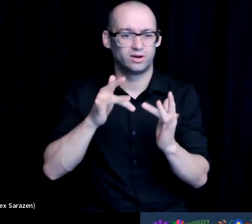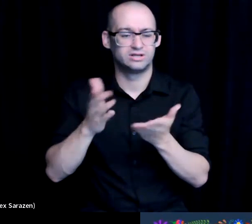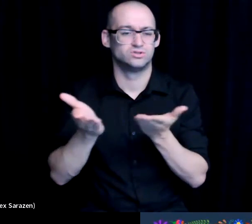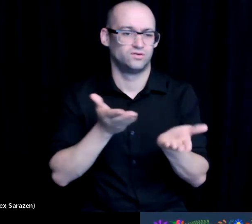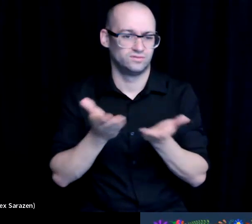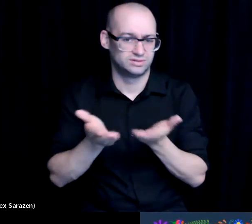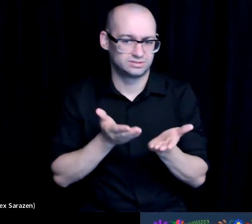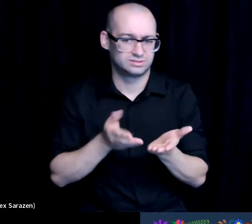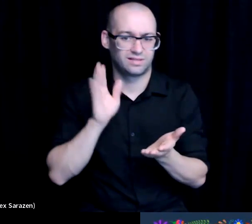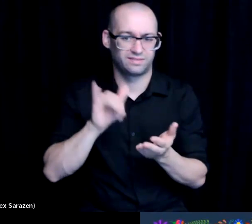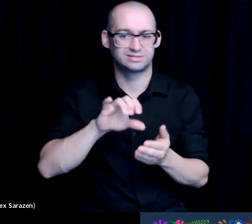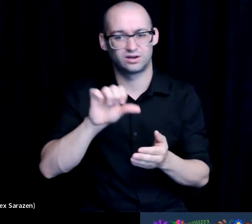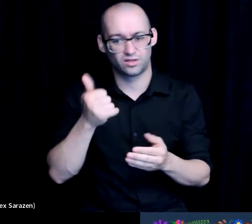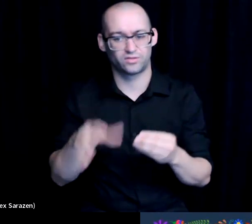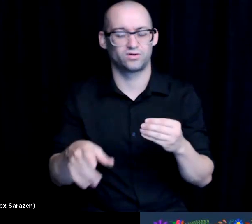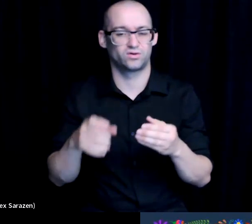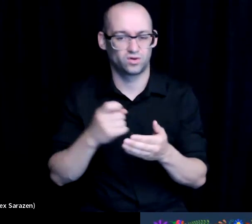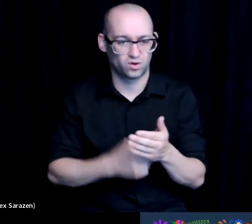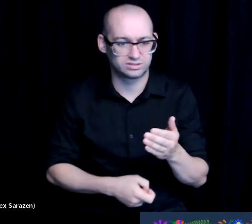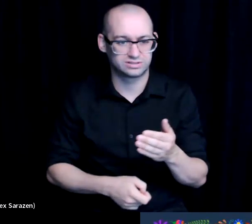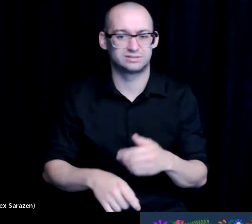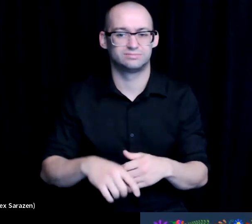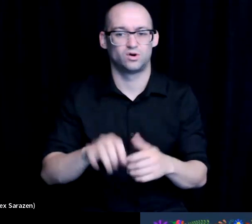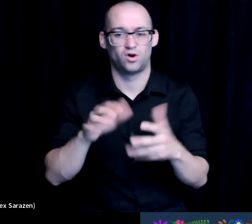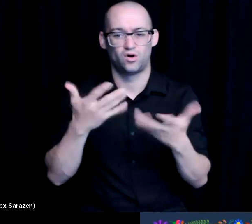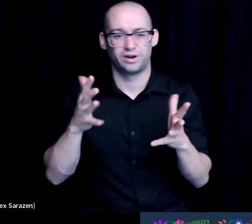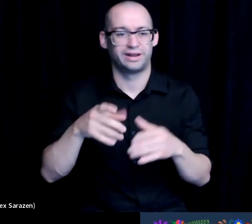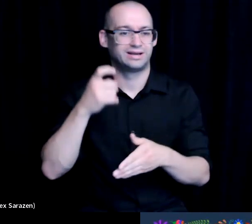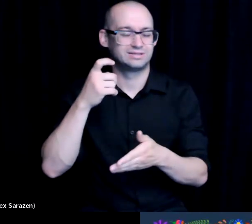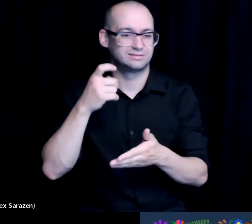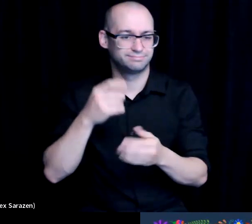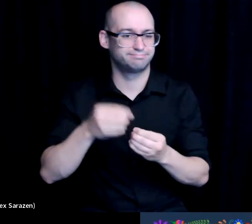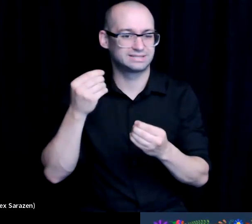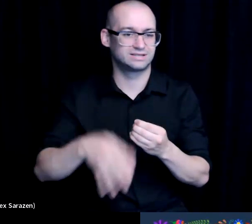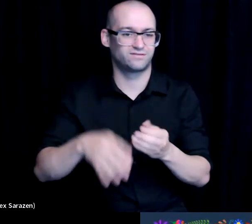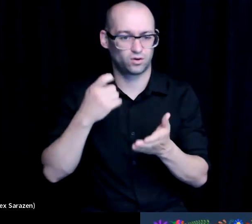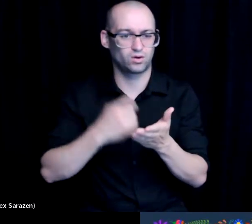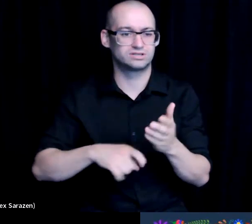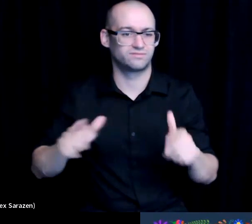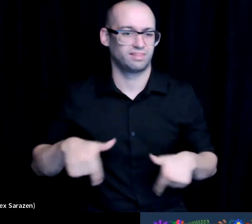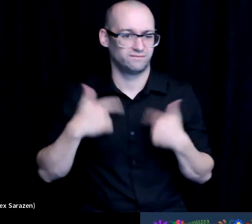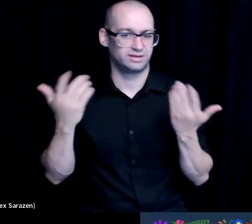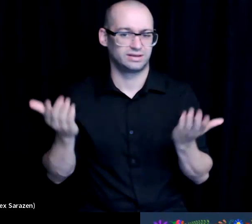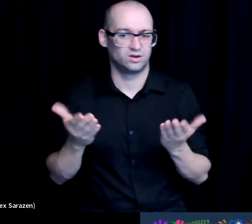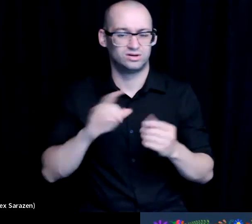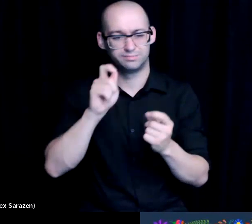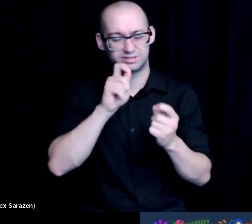is another additional cost to already an expensive cost of living specifically in San Diego, but also in Orange